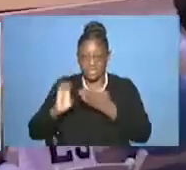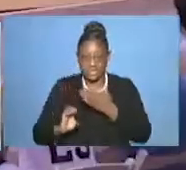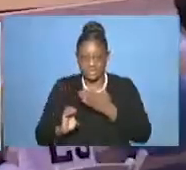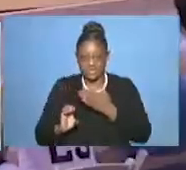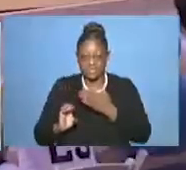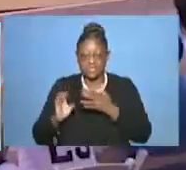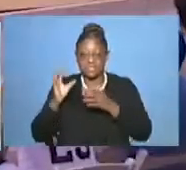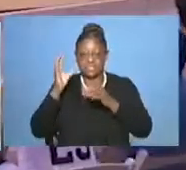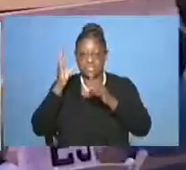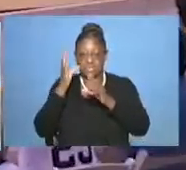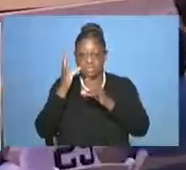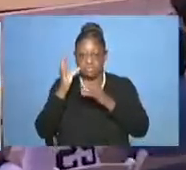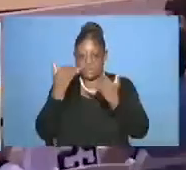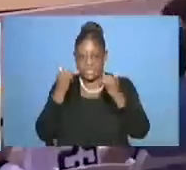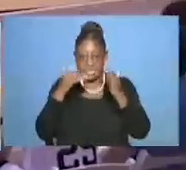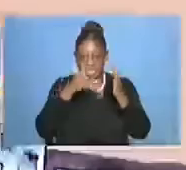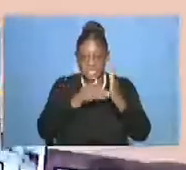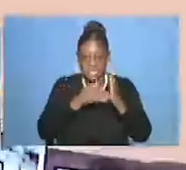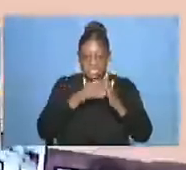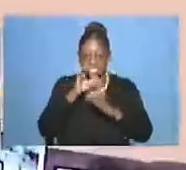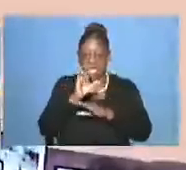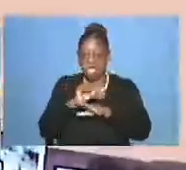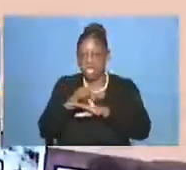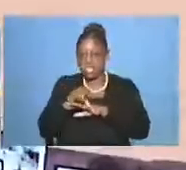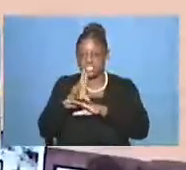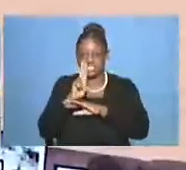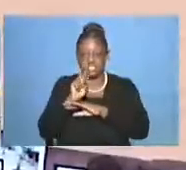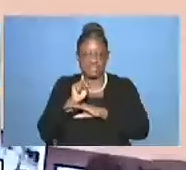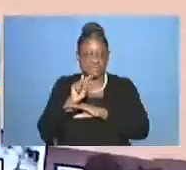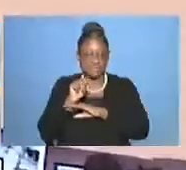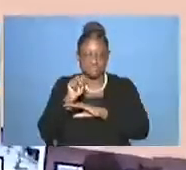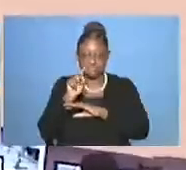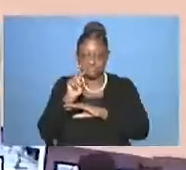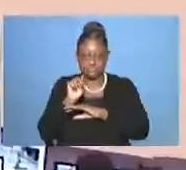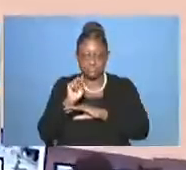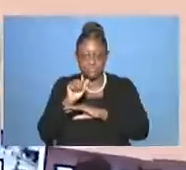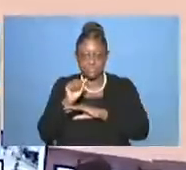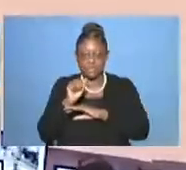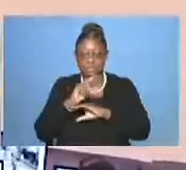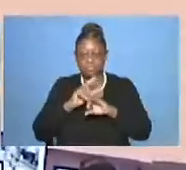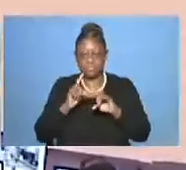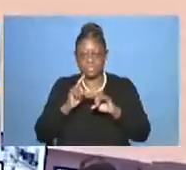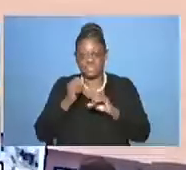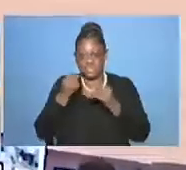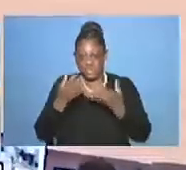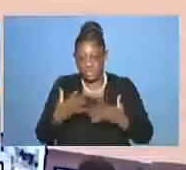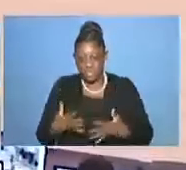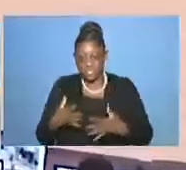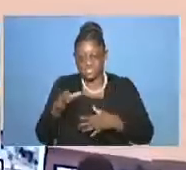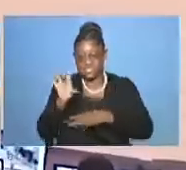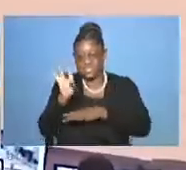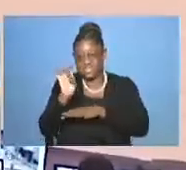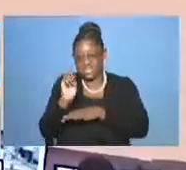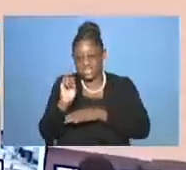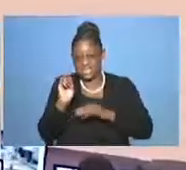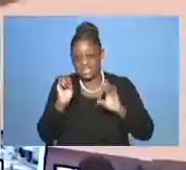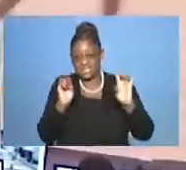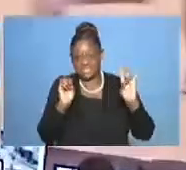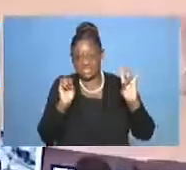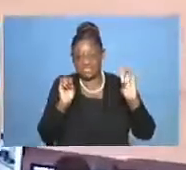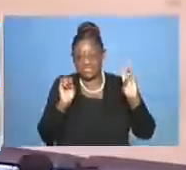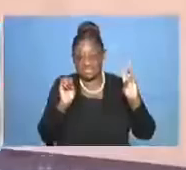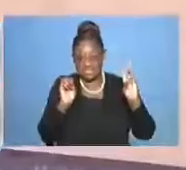fourth-ranked Argentinian squad and gave them all they could handle, but ultimately fell 80-76. Despite